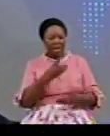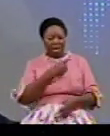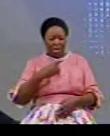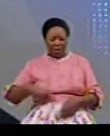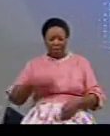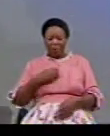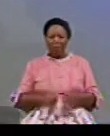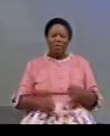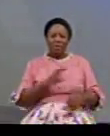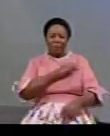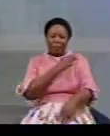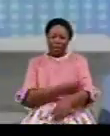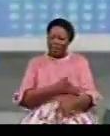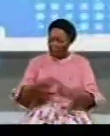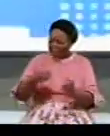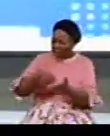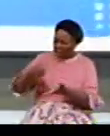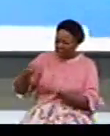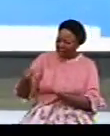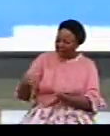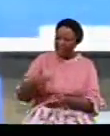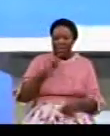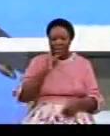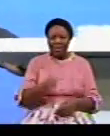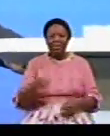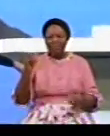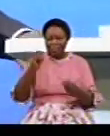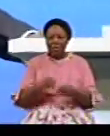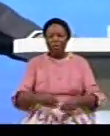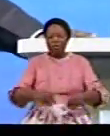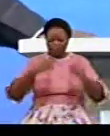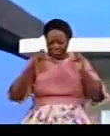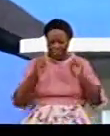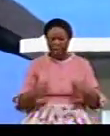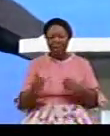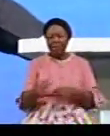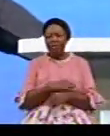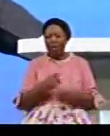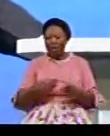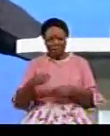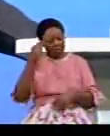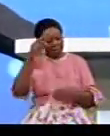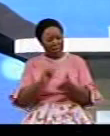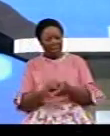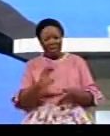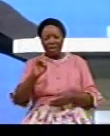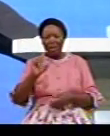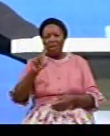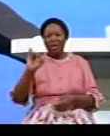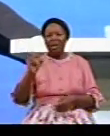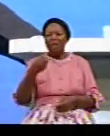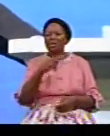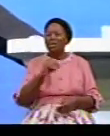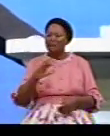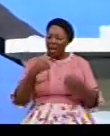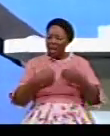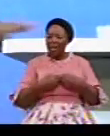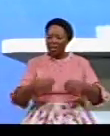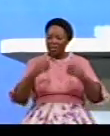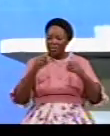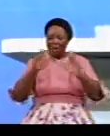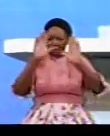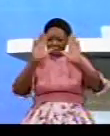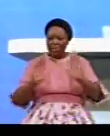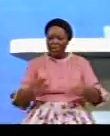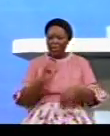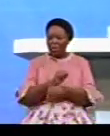heaven, coming upon you, will be visibly seen by the people that look